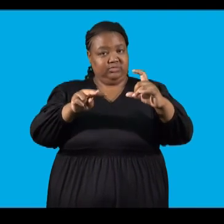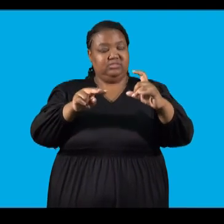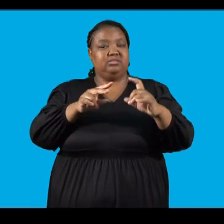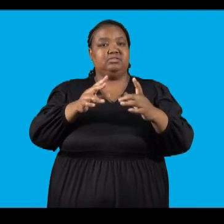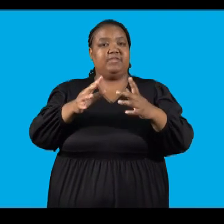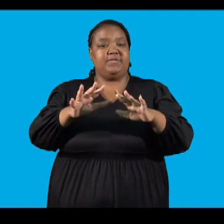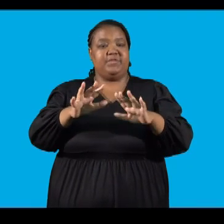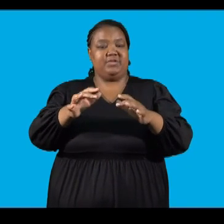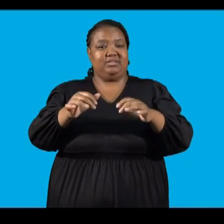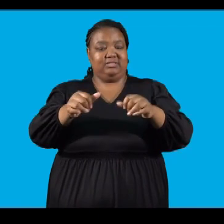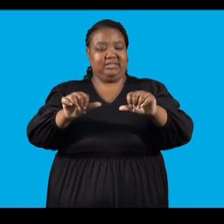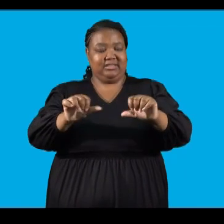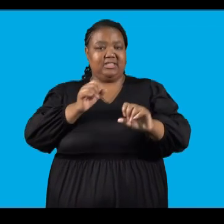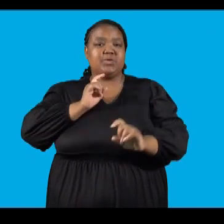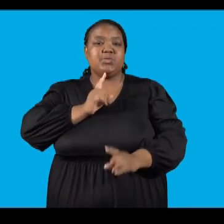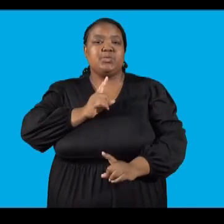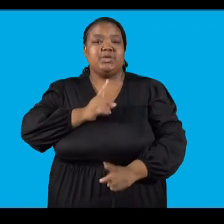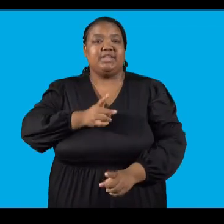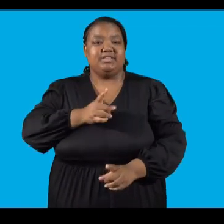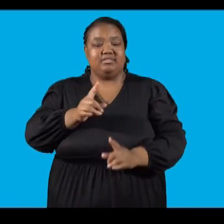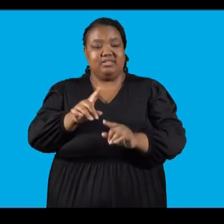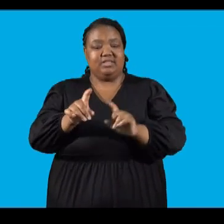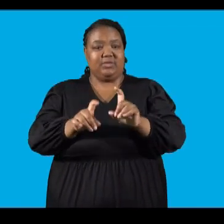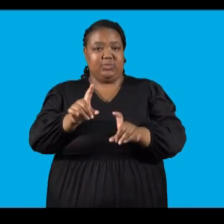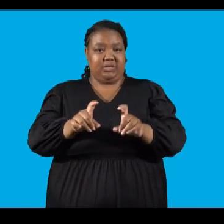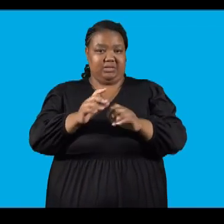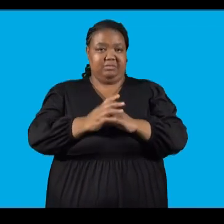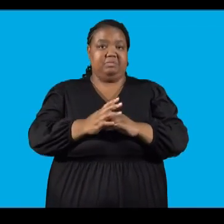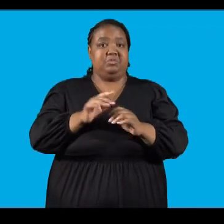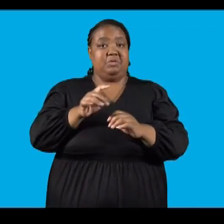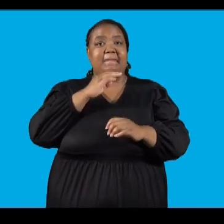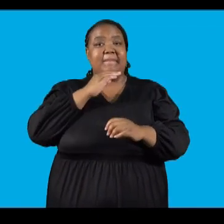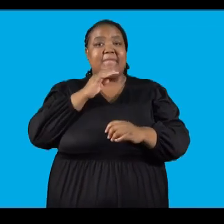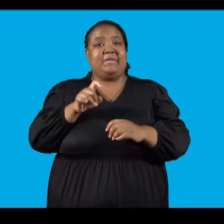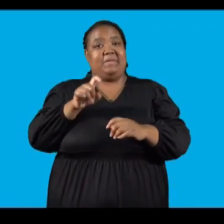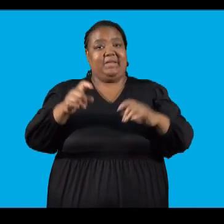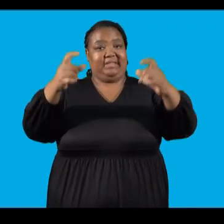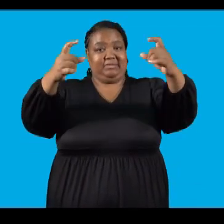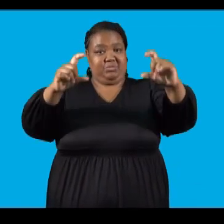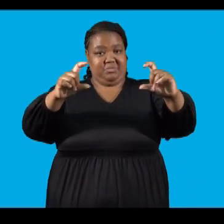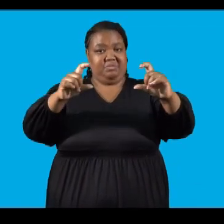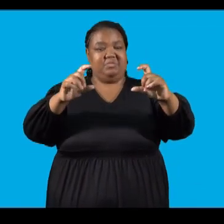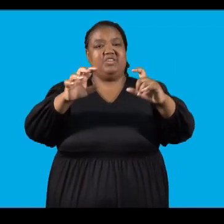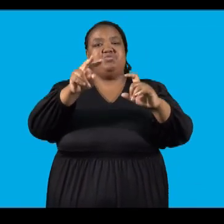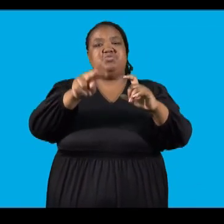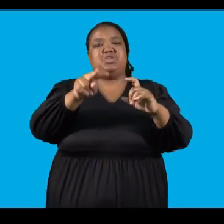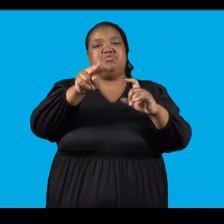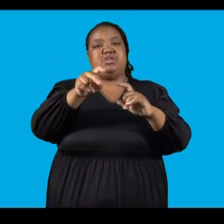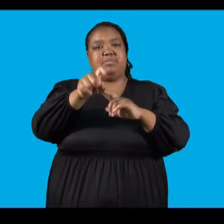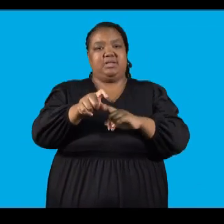extract below and answer the questions that follow. So you actually have to read the